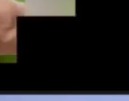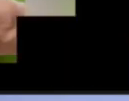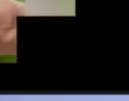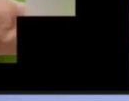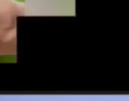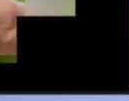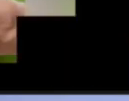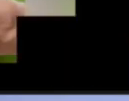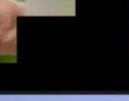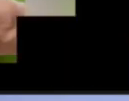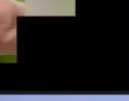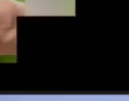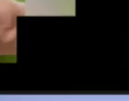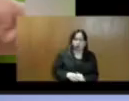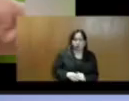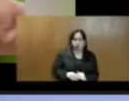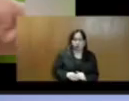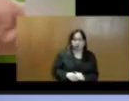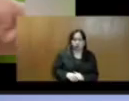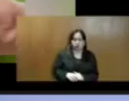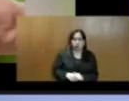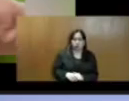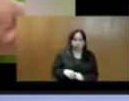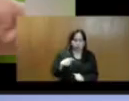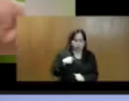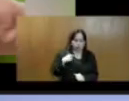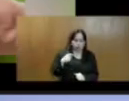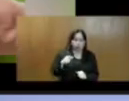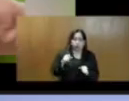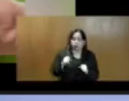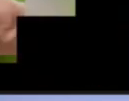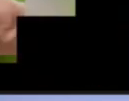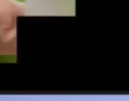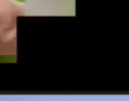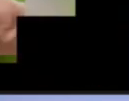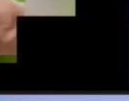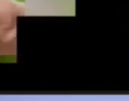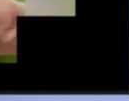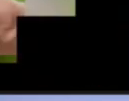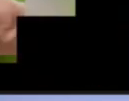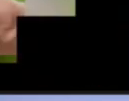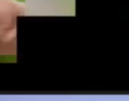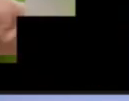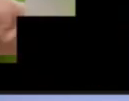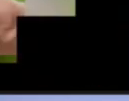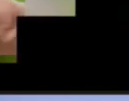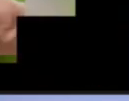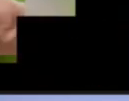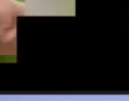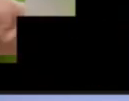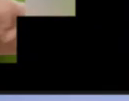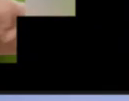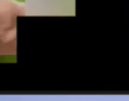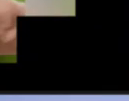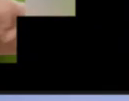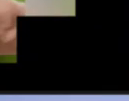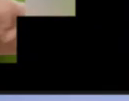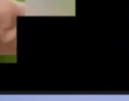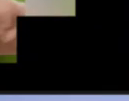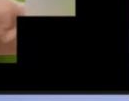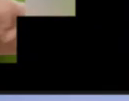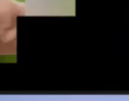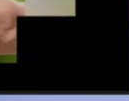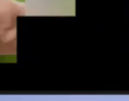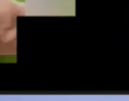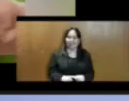on when they're still in school. I was just looking at the numbers from DepEd all the way to technical, vocational, and higher